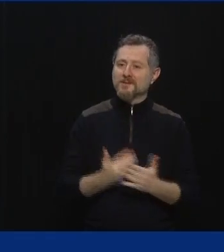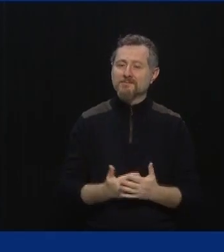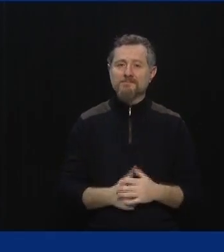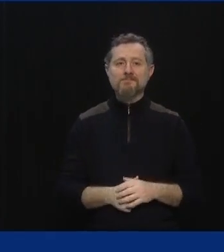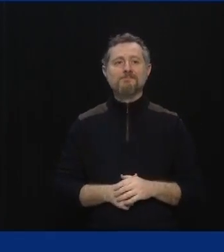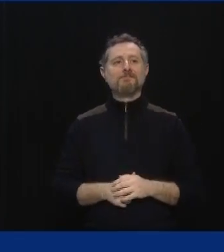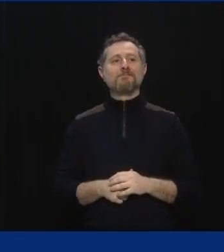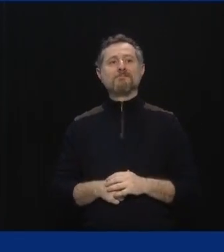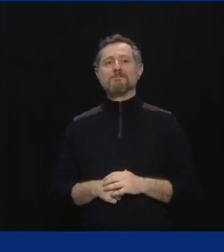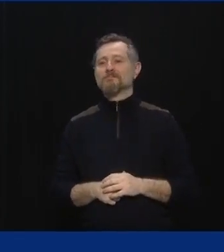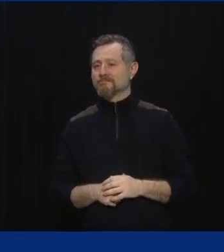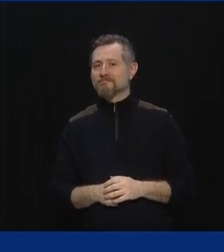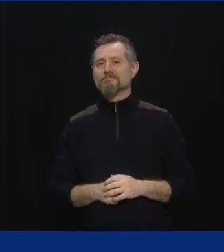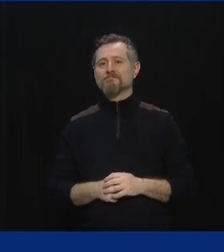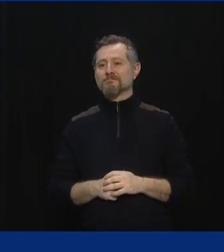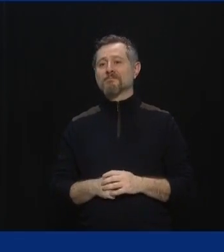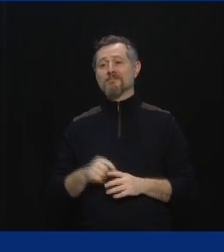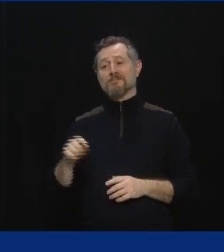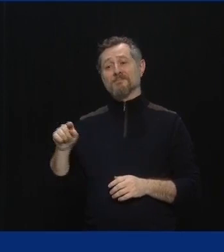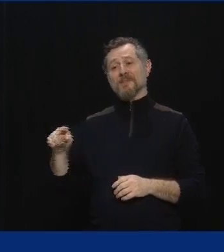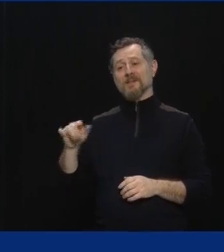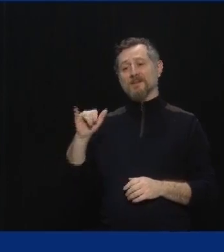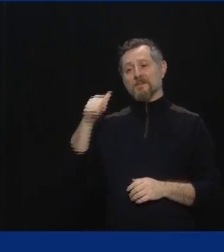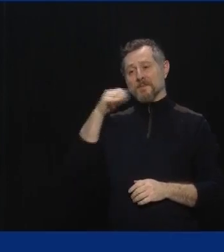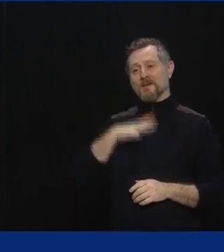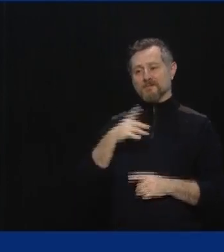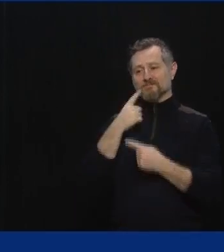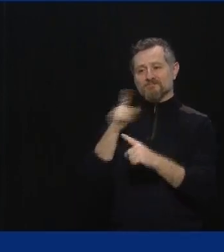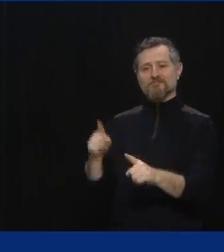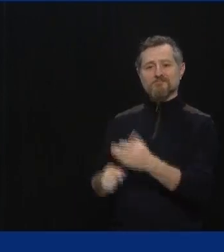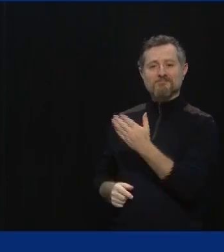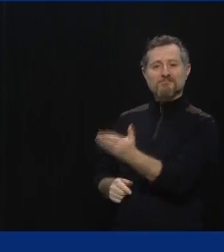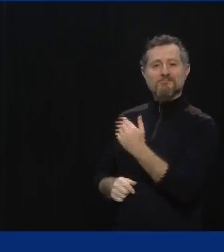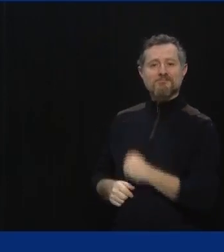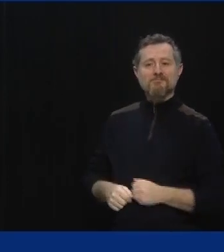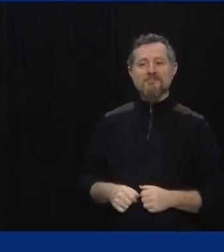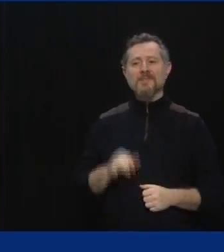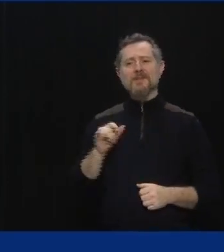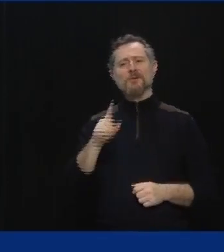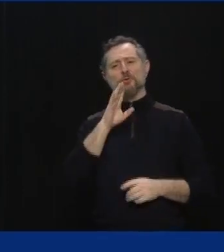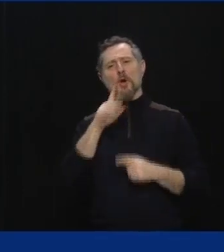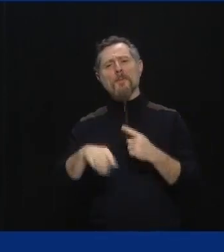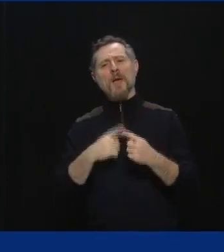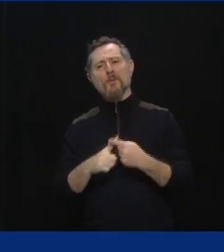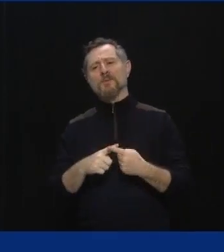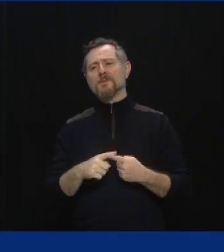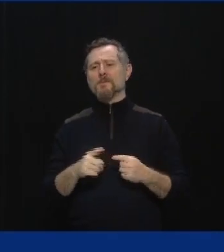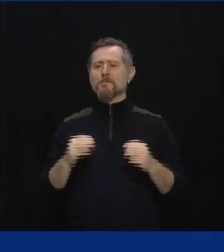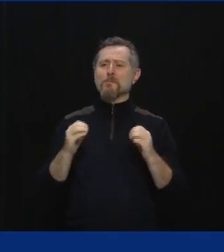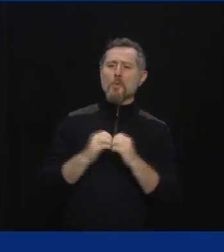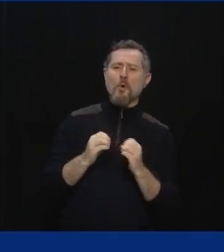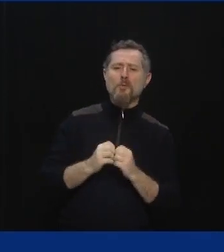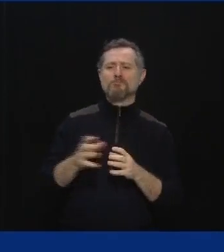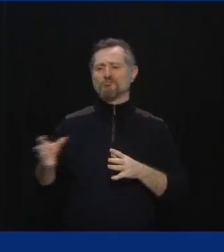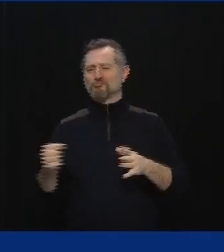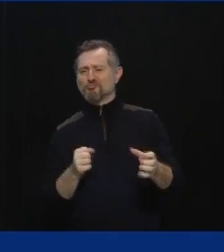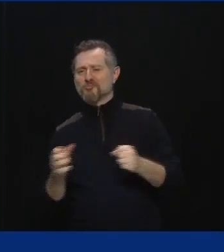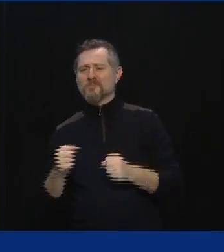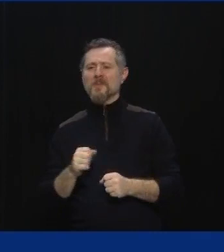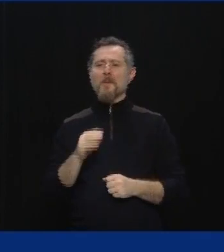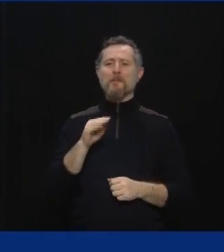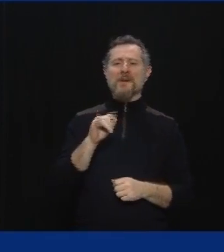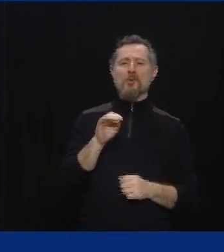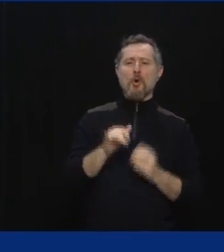And that's what this project, and that's what this man did. So when we talked about this project, he also talked about bringing in minority